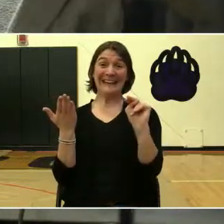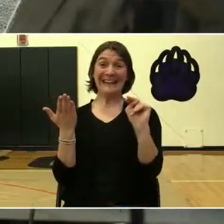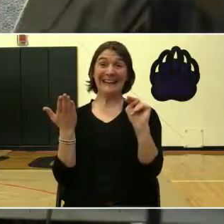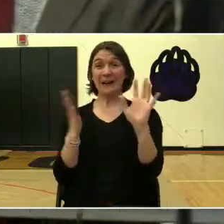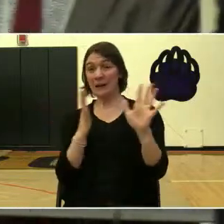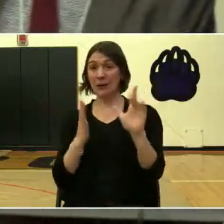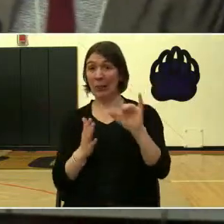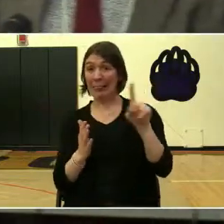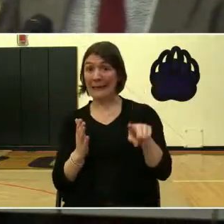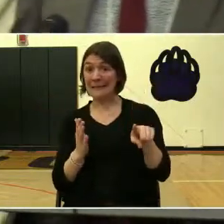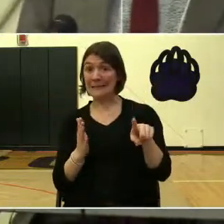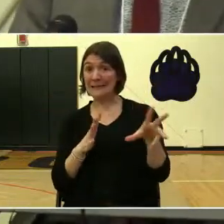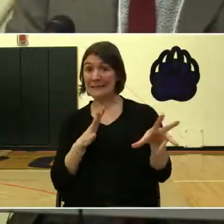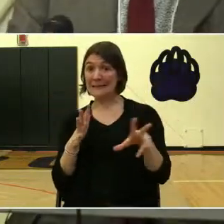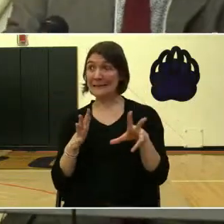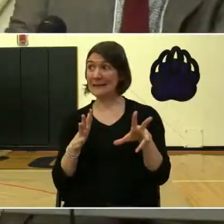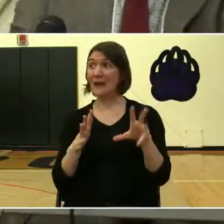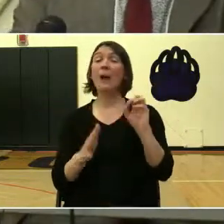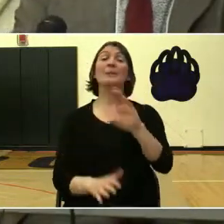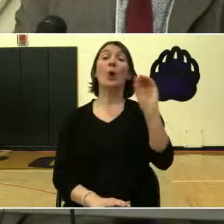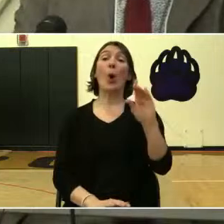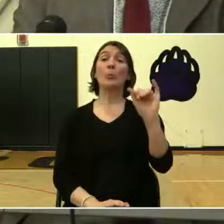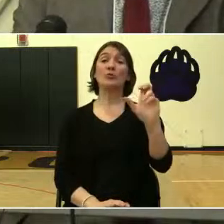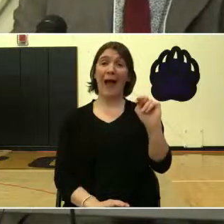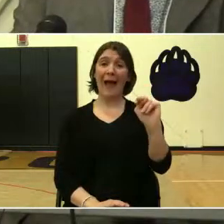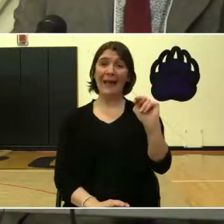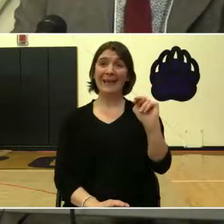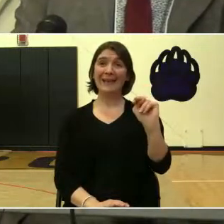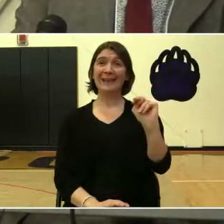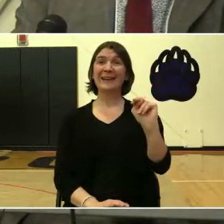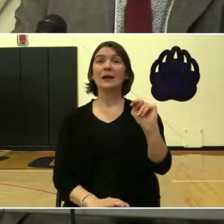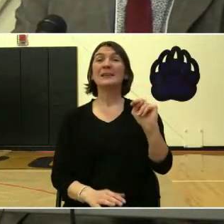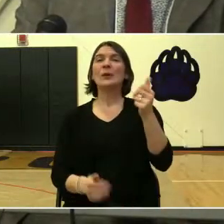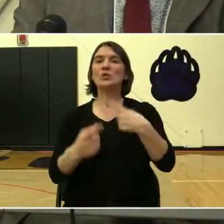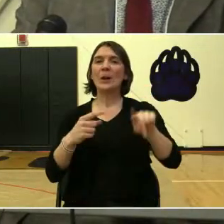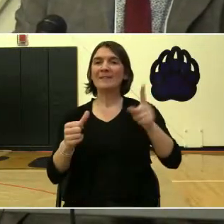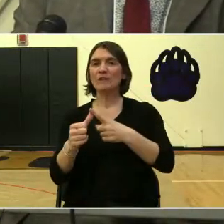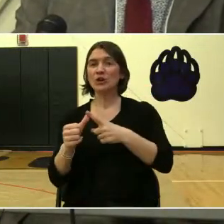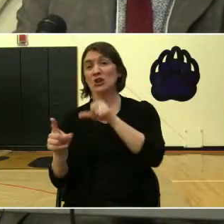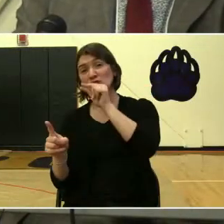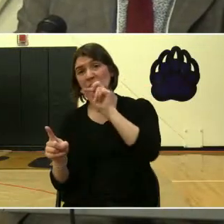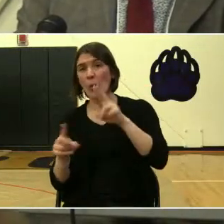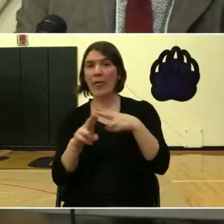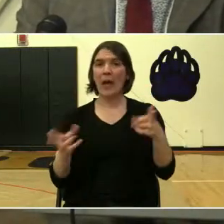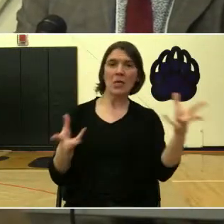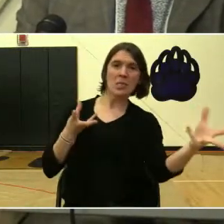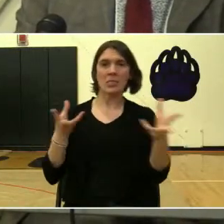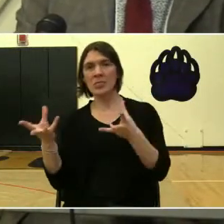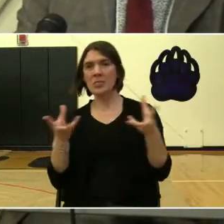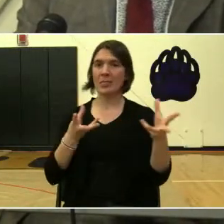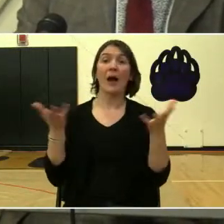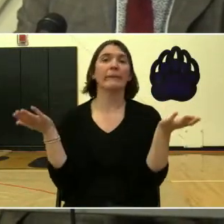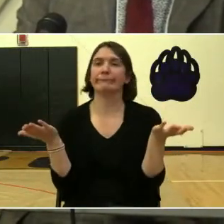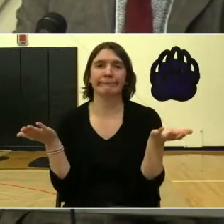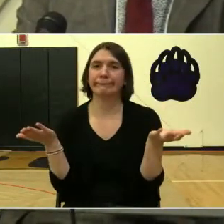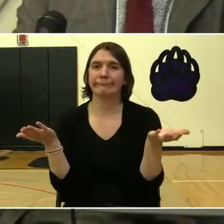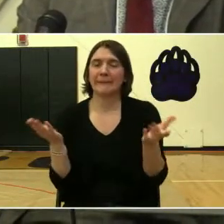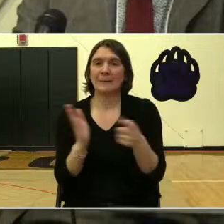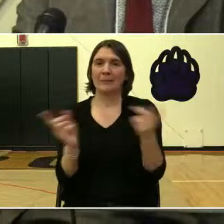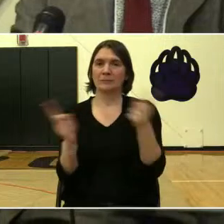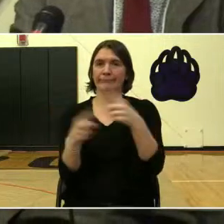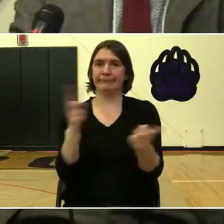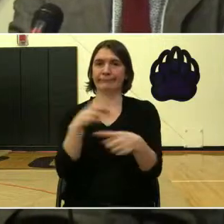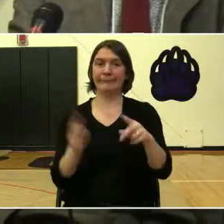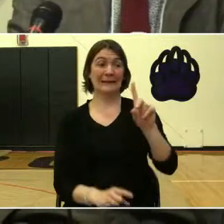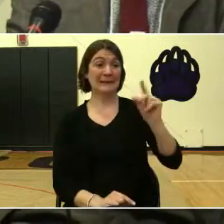uh um Mr O'Brien it's it's a chicken and egg question that you're asking because uh the